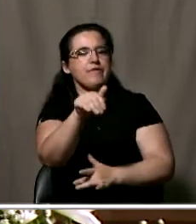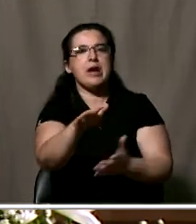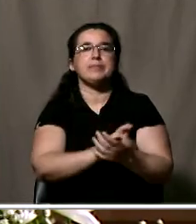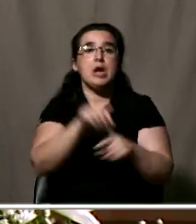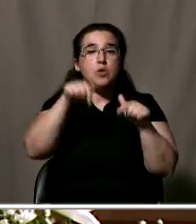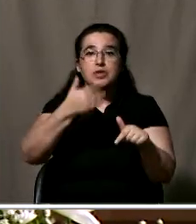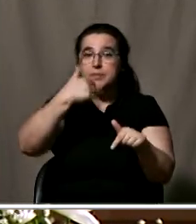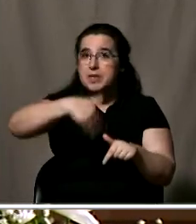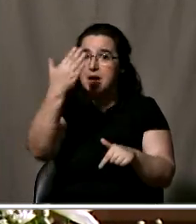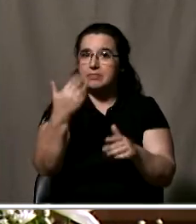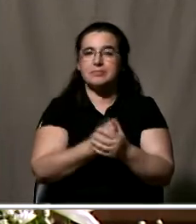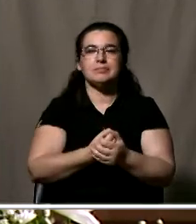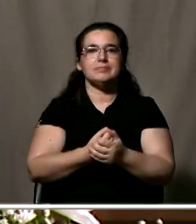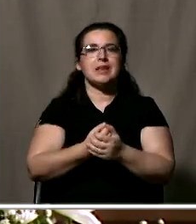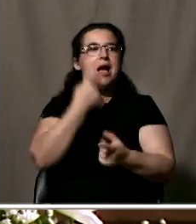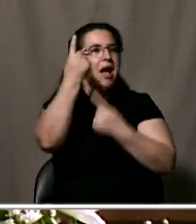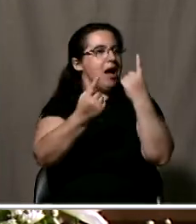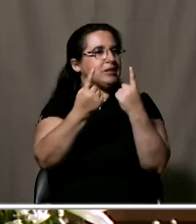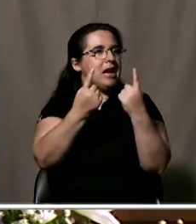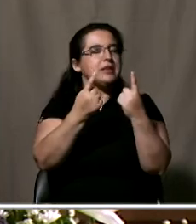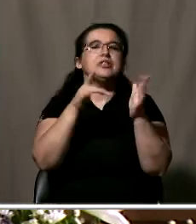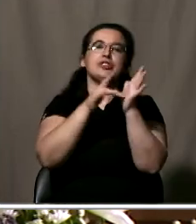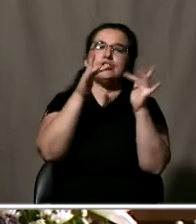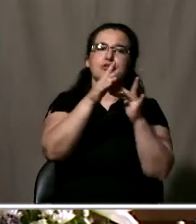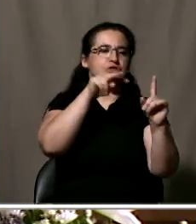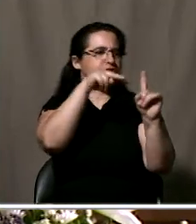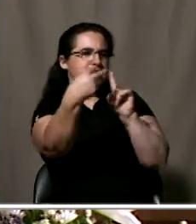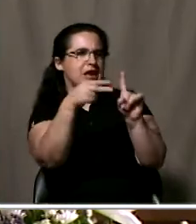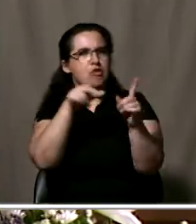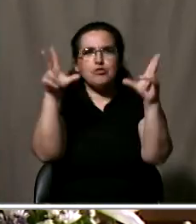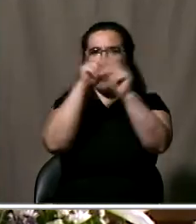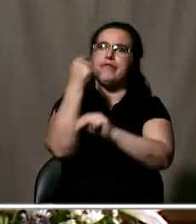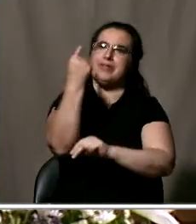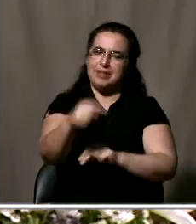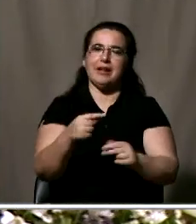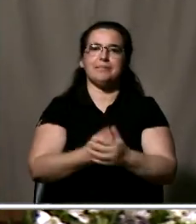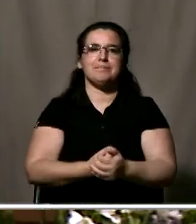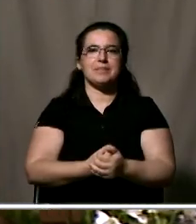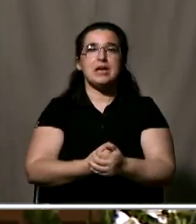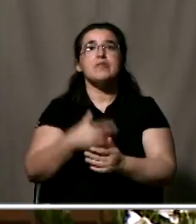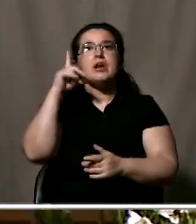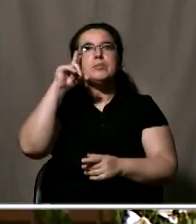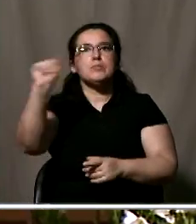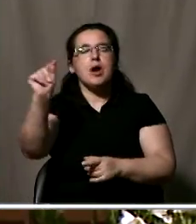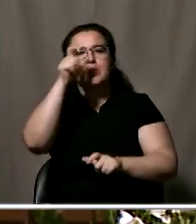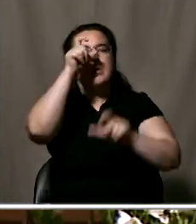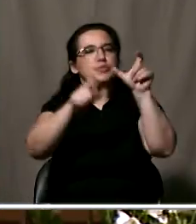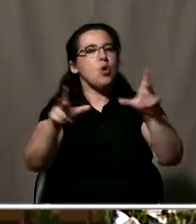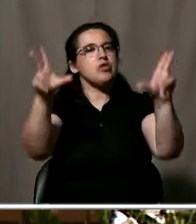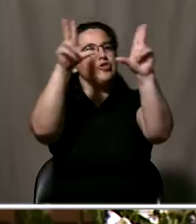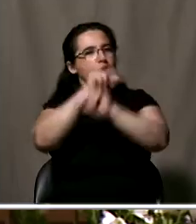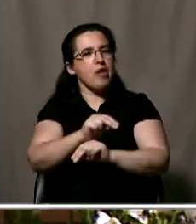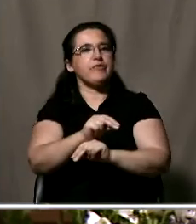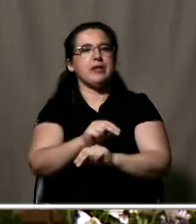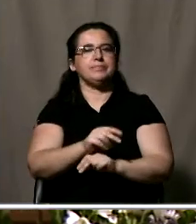new vision of Christ. Vai ter uma nova visão and do que é Cristo. Leave here a new man, a new woman. E vai sair desta sala uma pessoa nova, Hebrews um novo chapter homem, nova